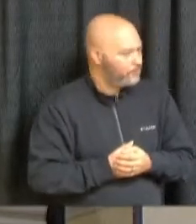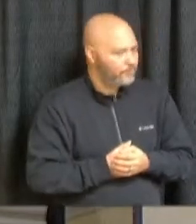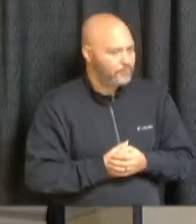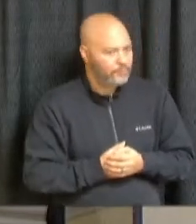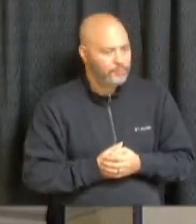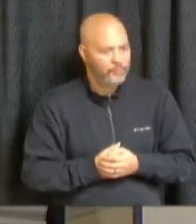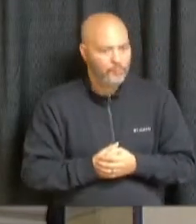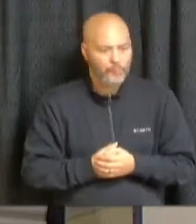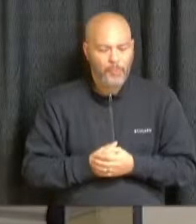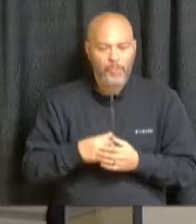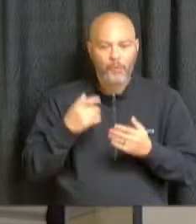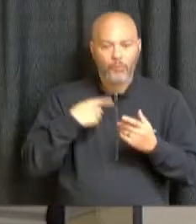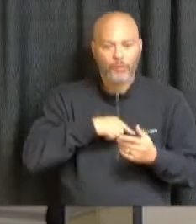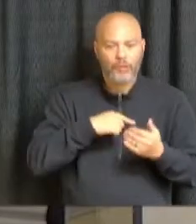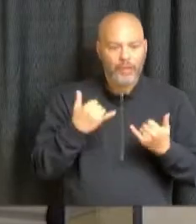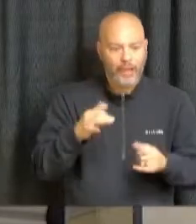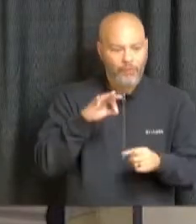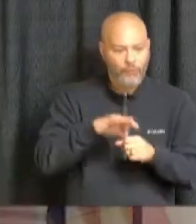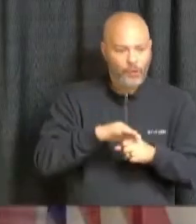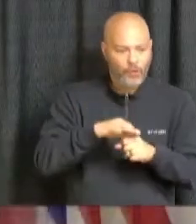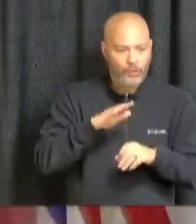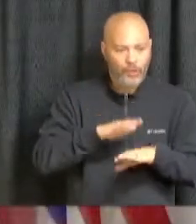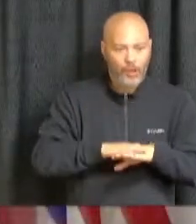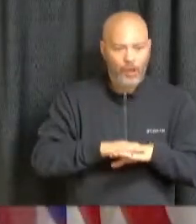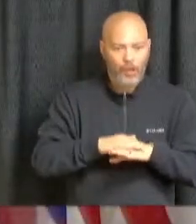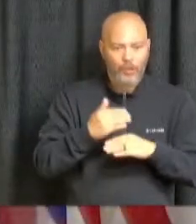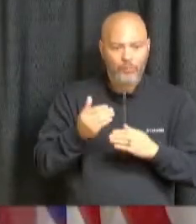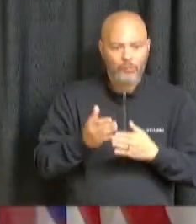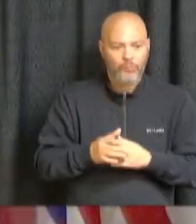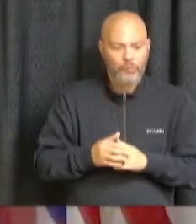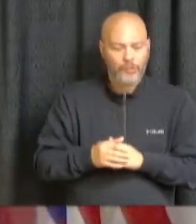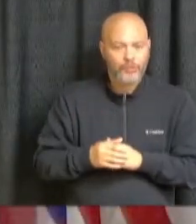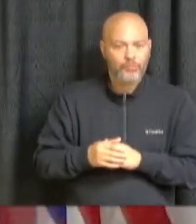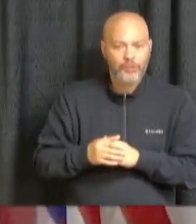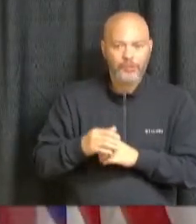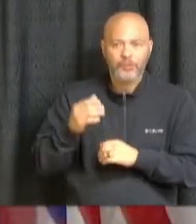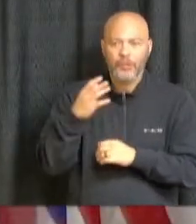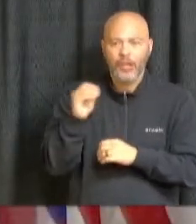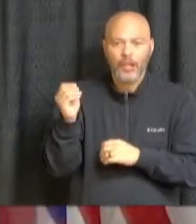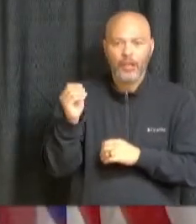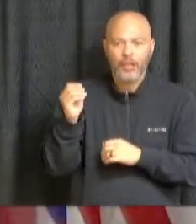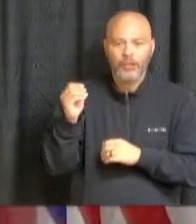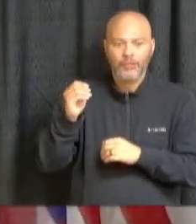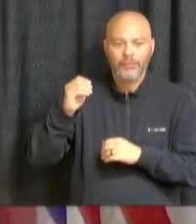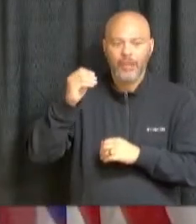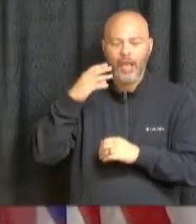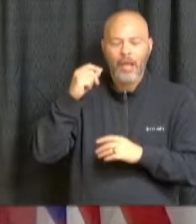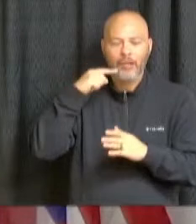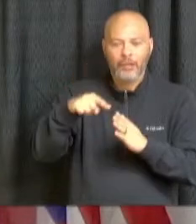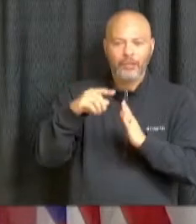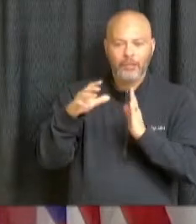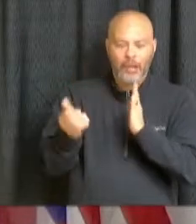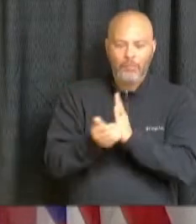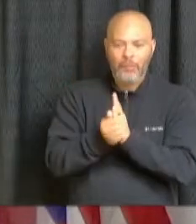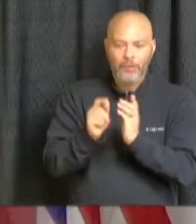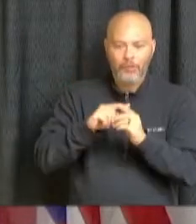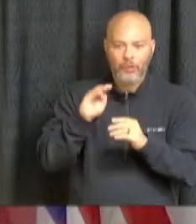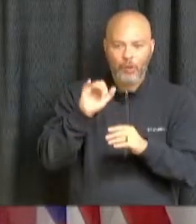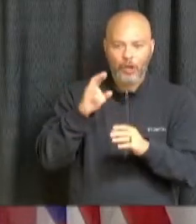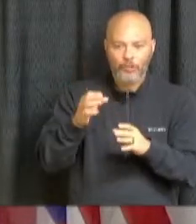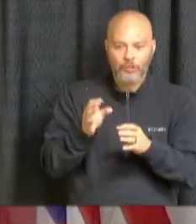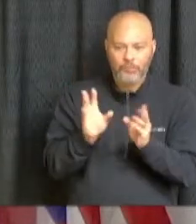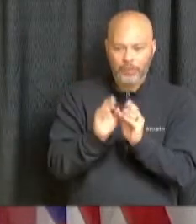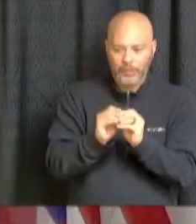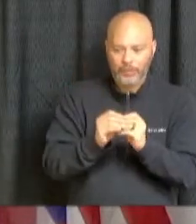Okay, we are now voting on the motion to postpone this amendment until the March regular session.